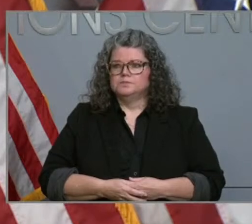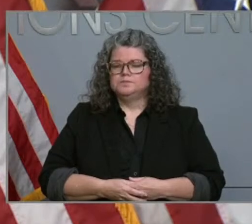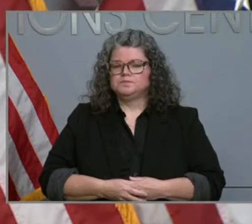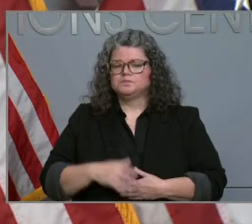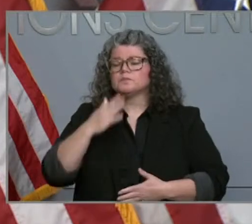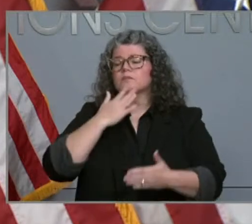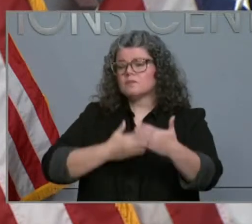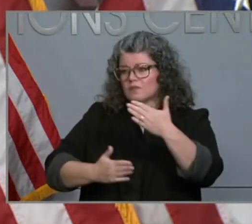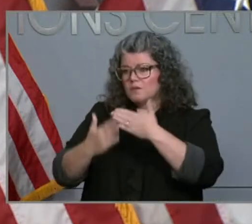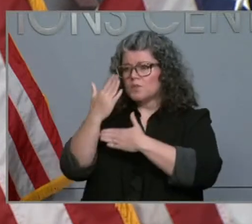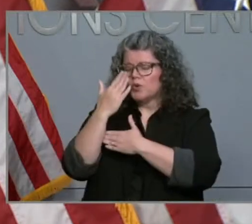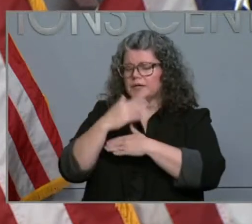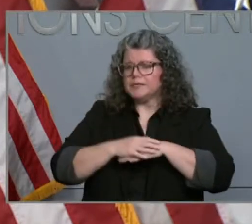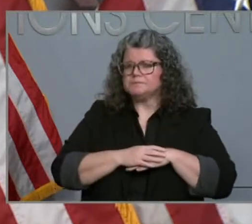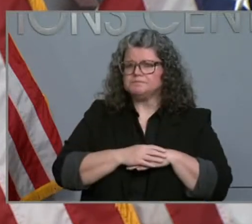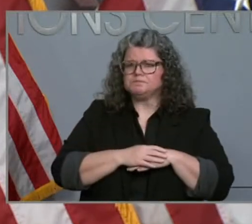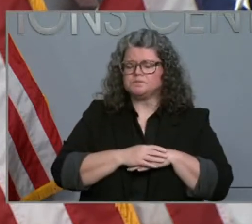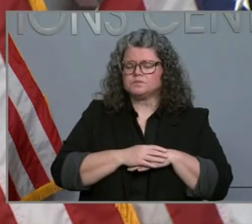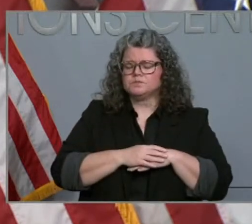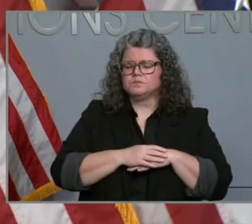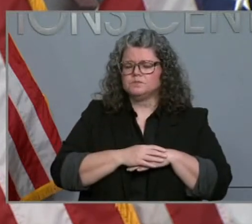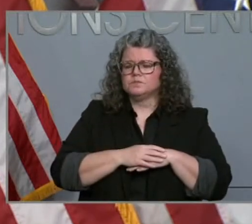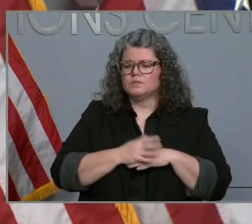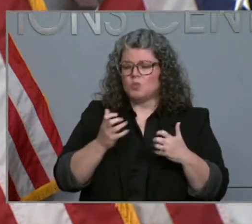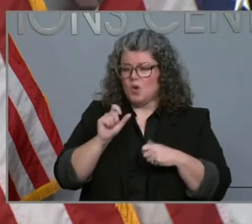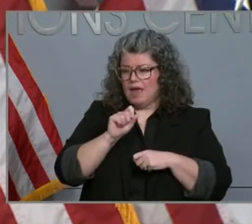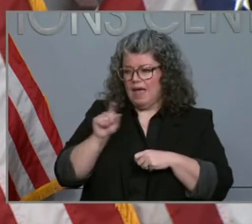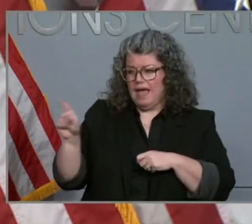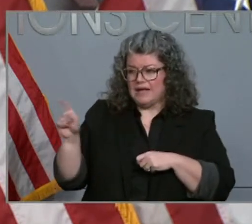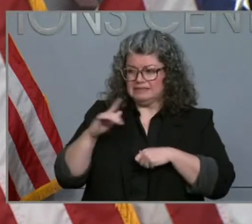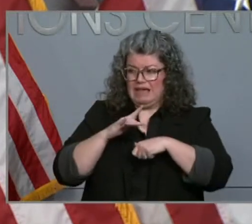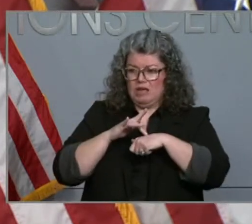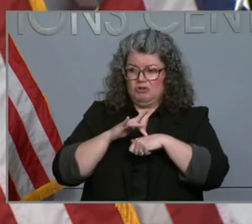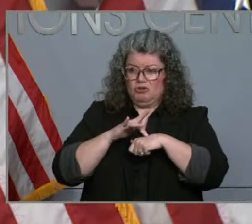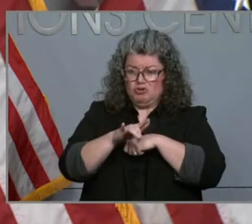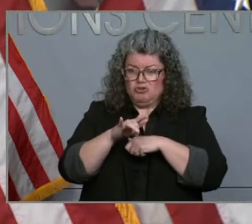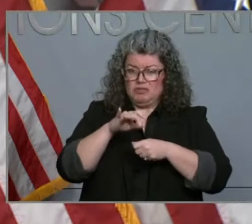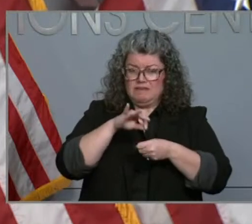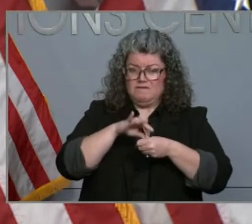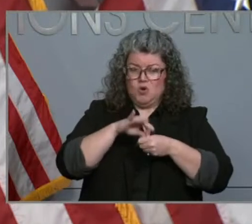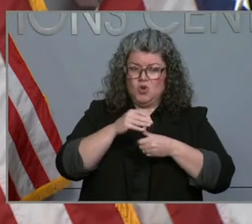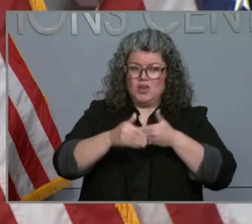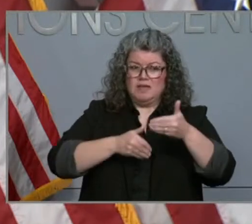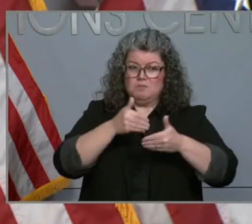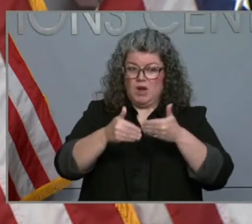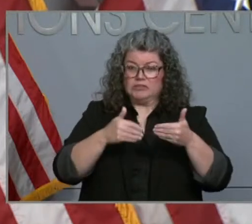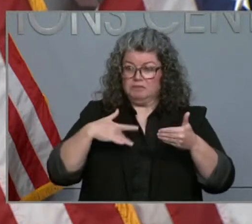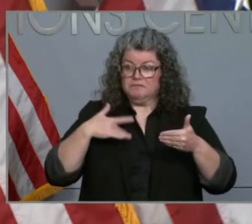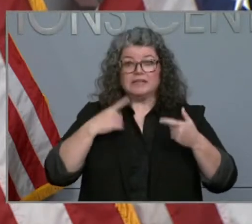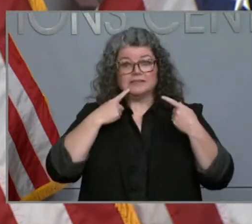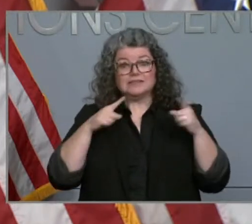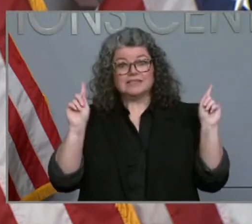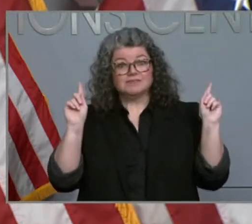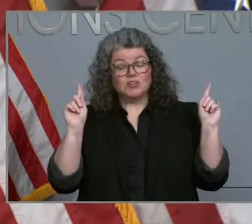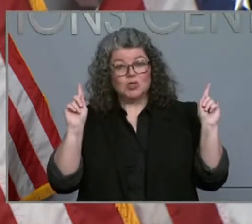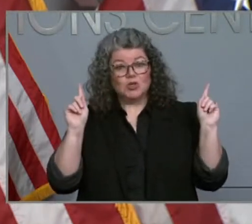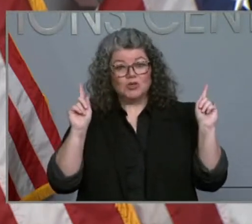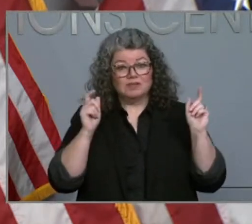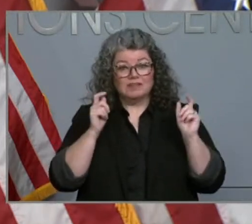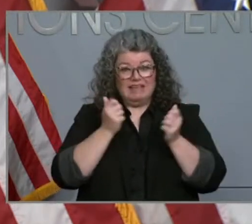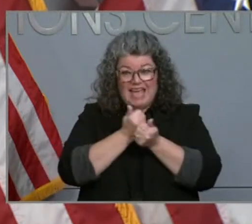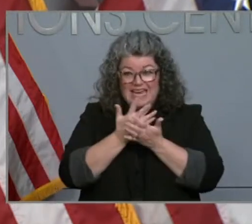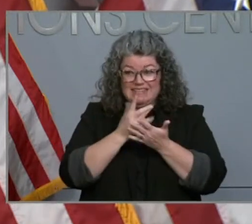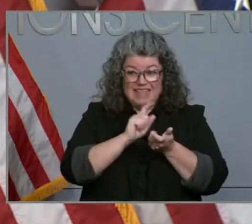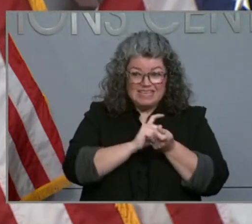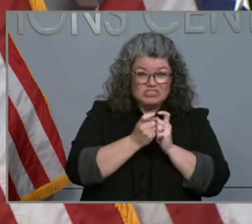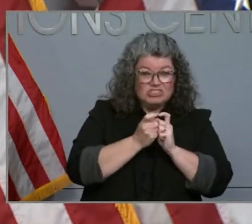Good morning. I was just going to ask if the early voting process would be considered, a success for you guys. Was there anything that changed this year